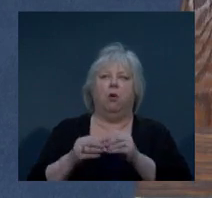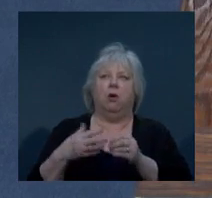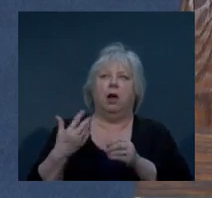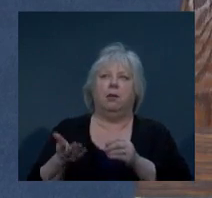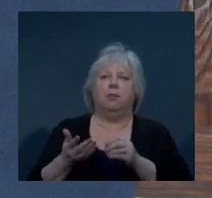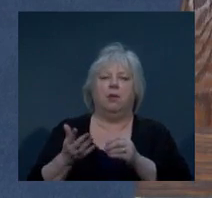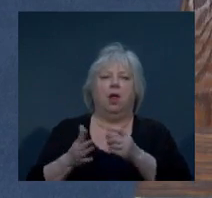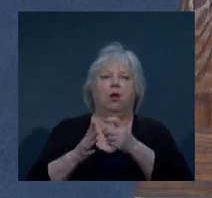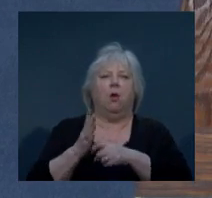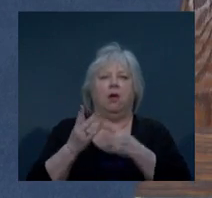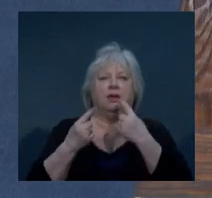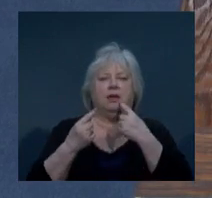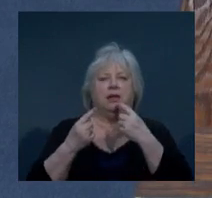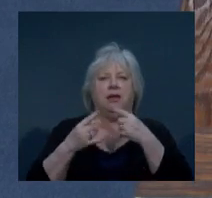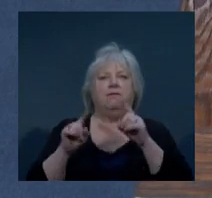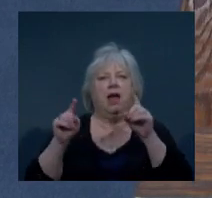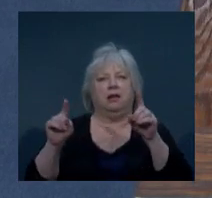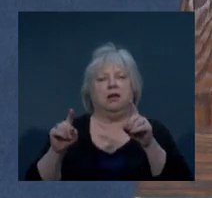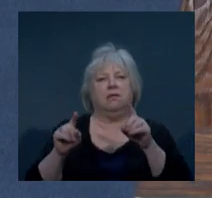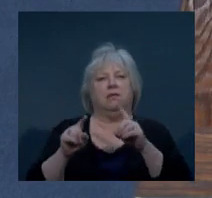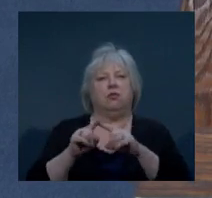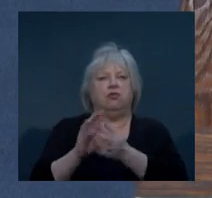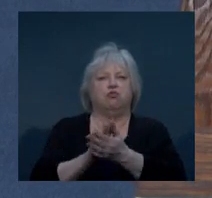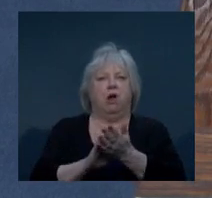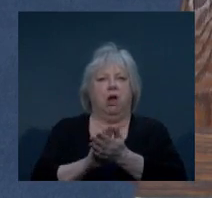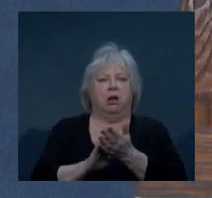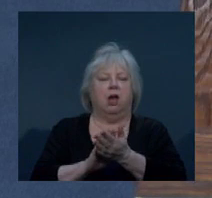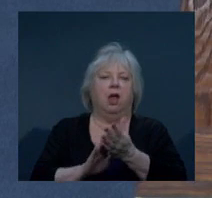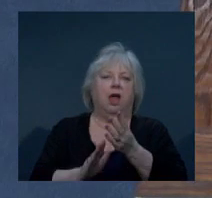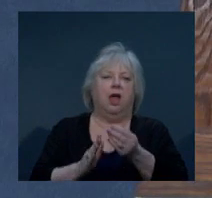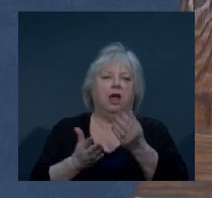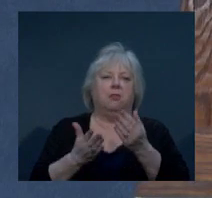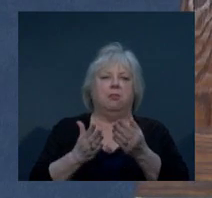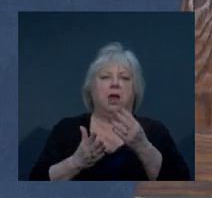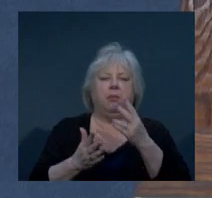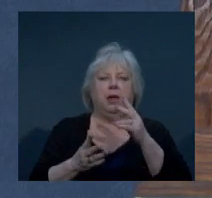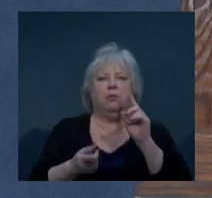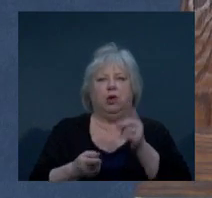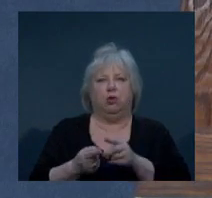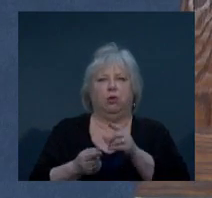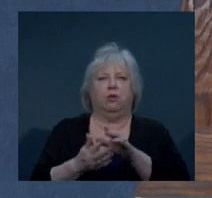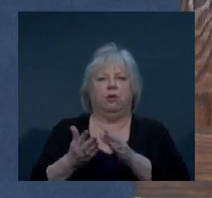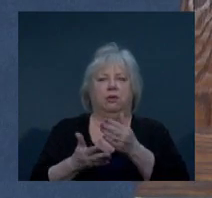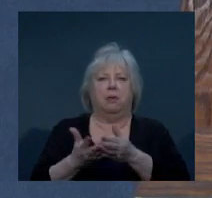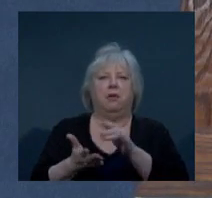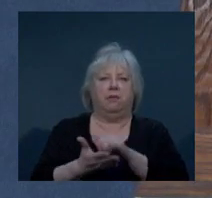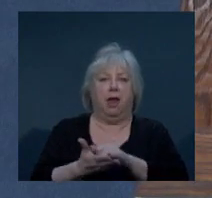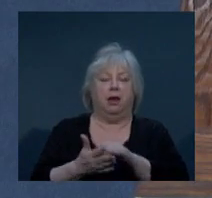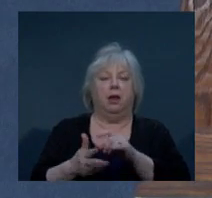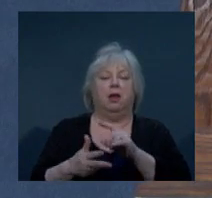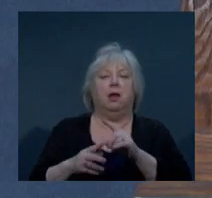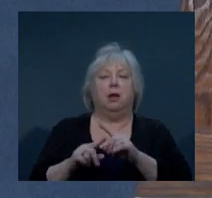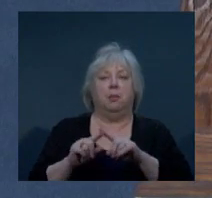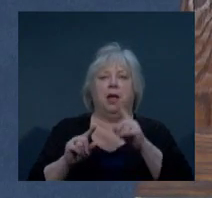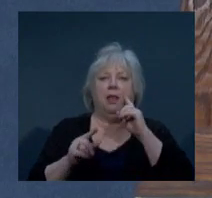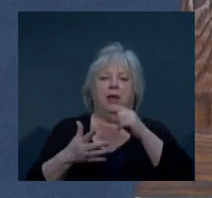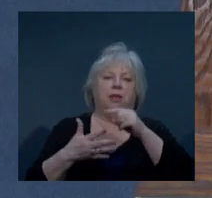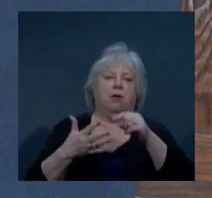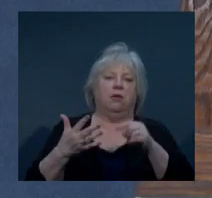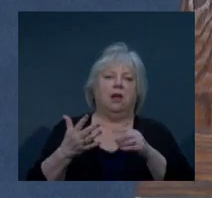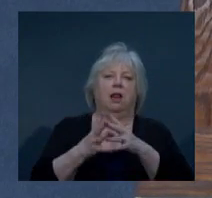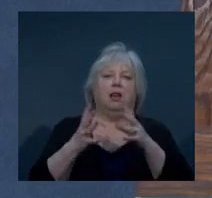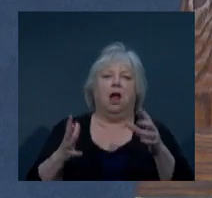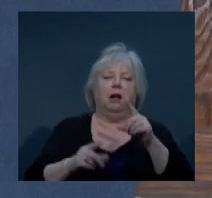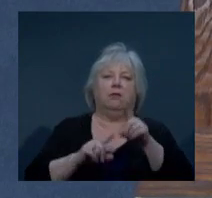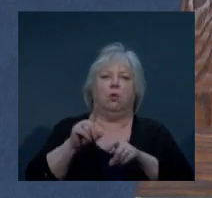more cost-effective to run, and maybe even look at cutting out some of that. But I think there's a lot